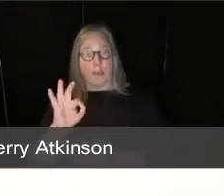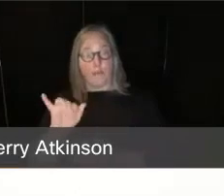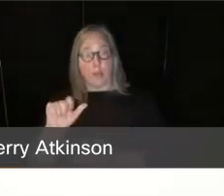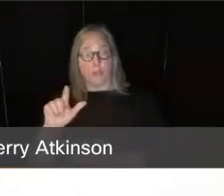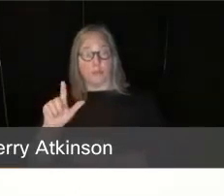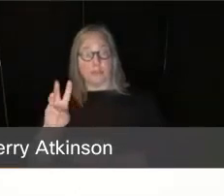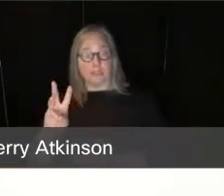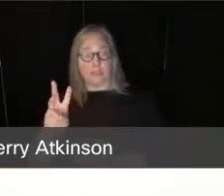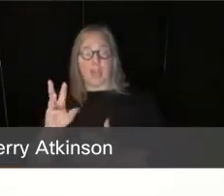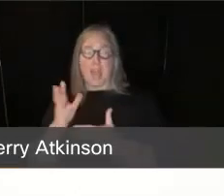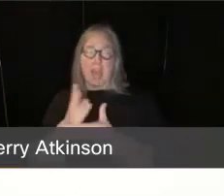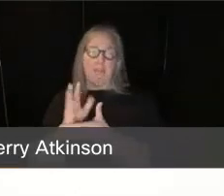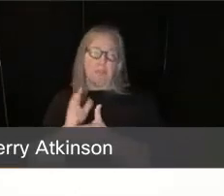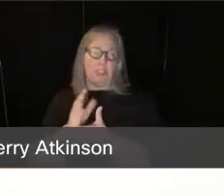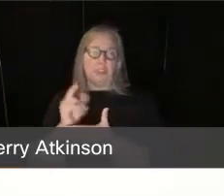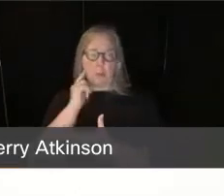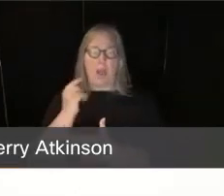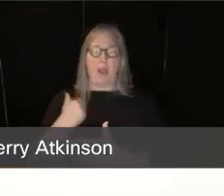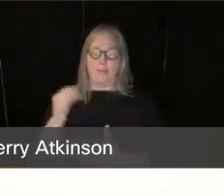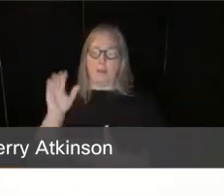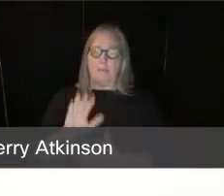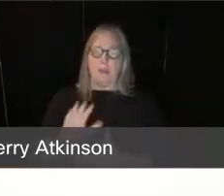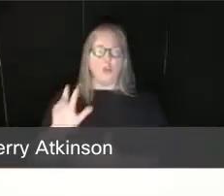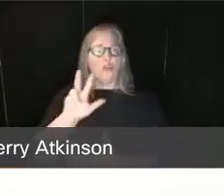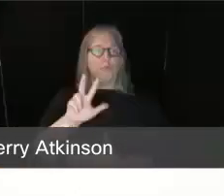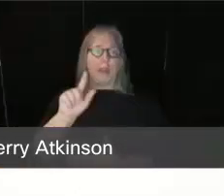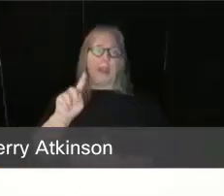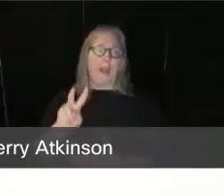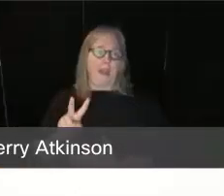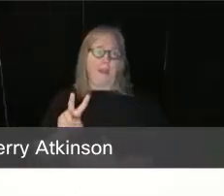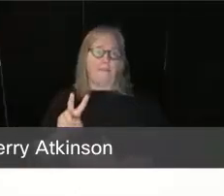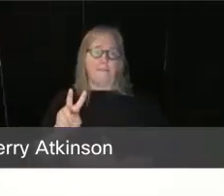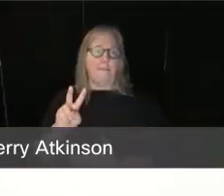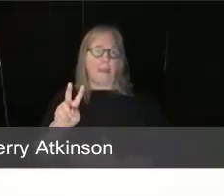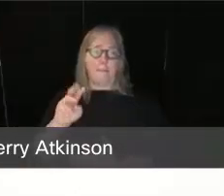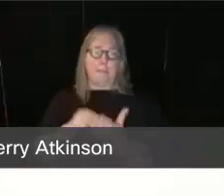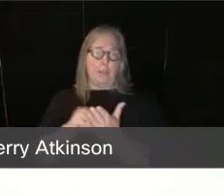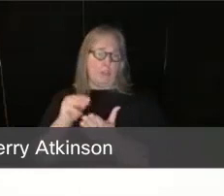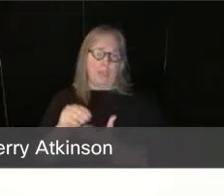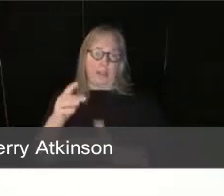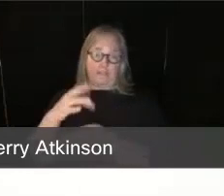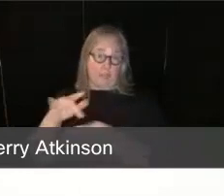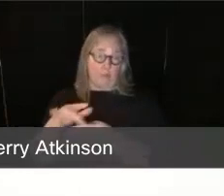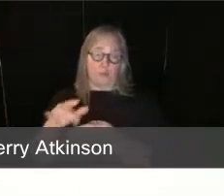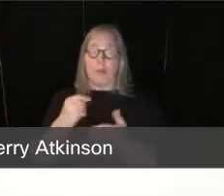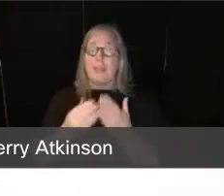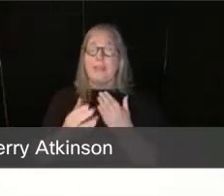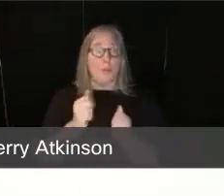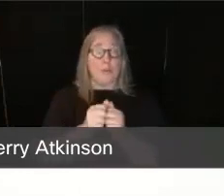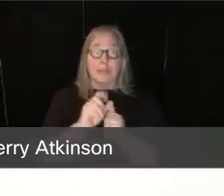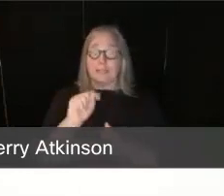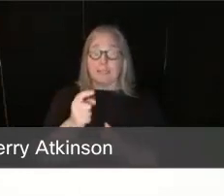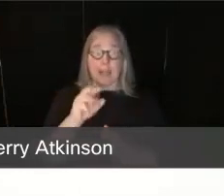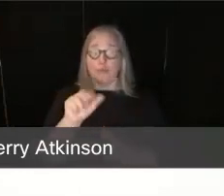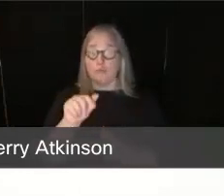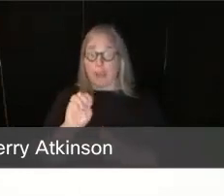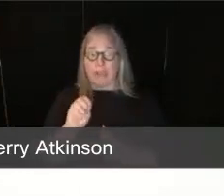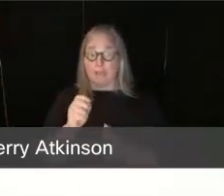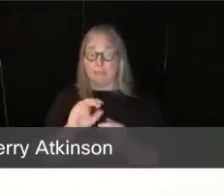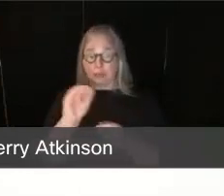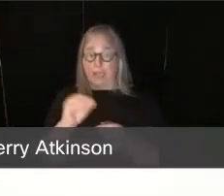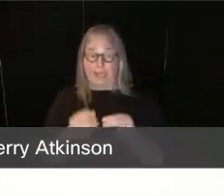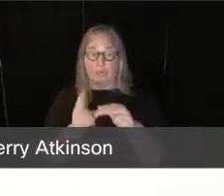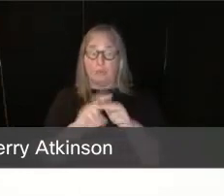average, we'll have about $3.5 million or so available. So even with the tax rate increase, the amount is far